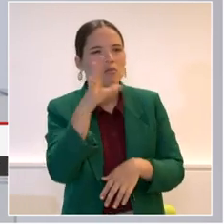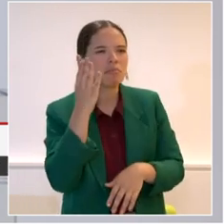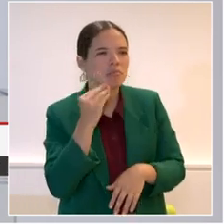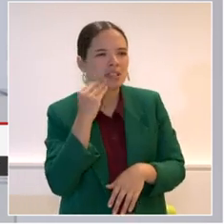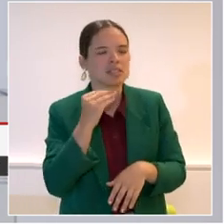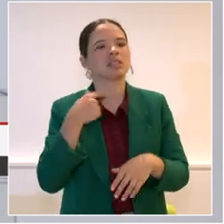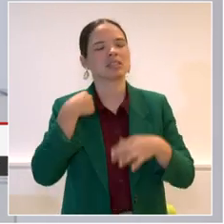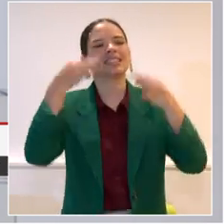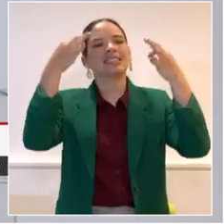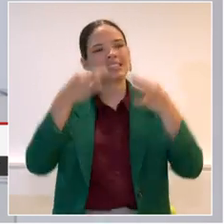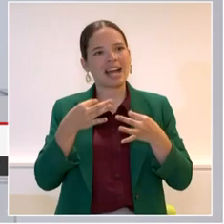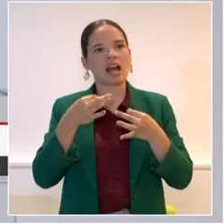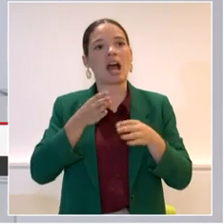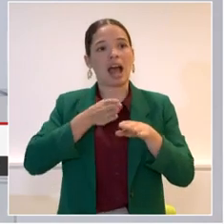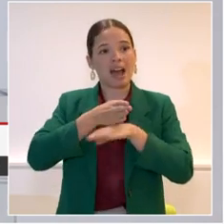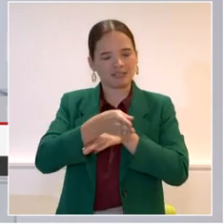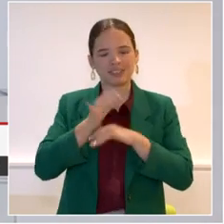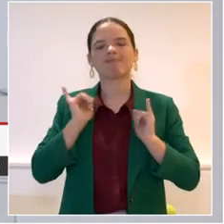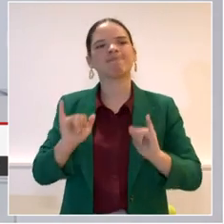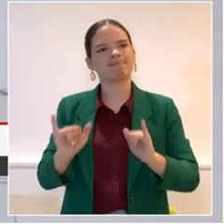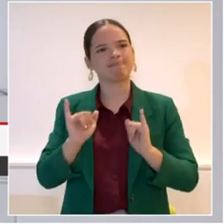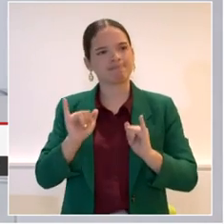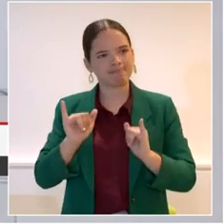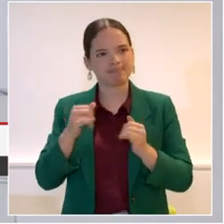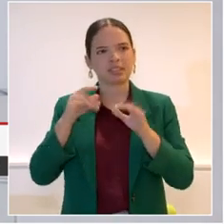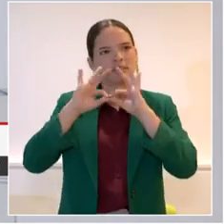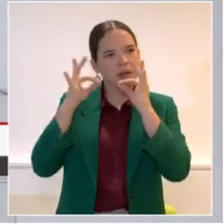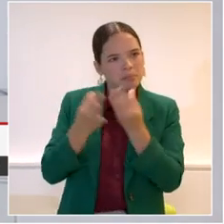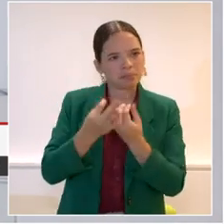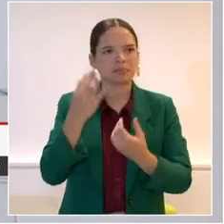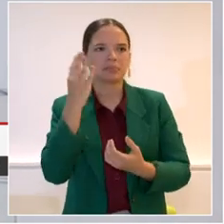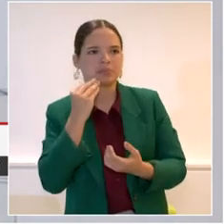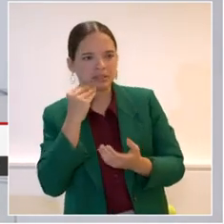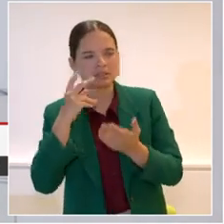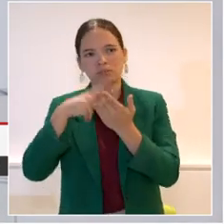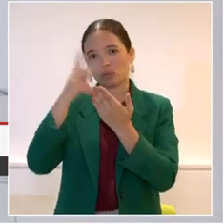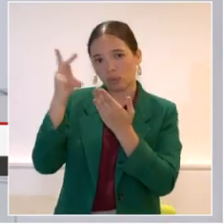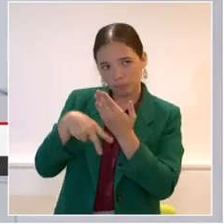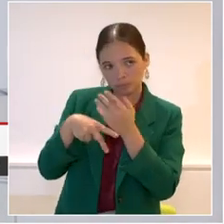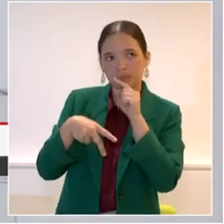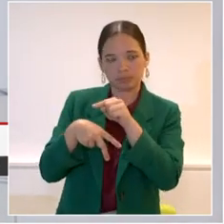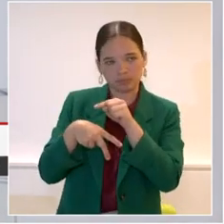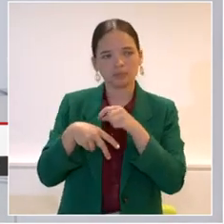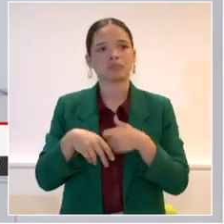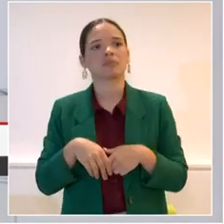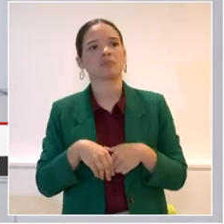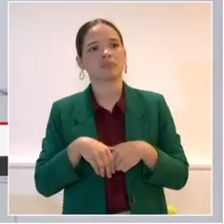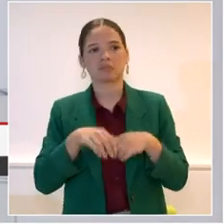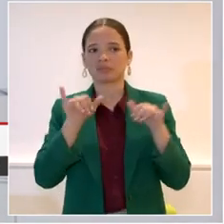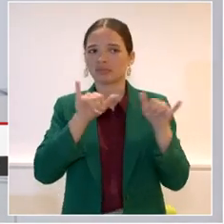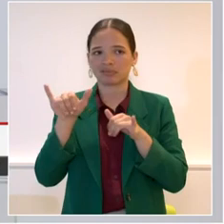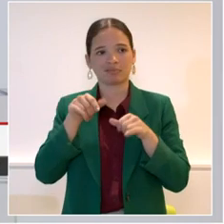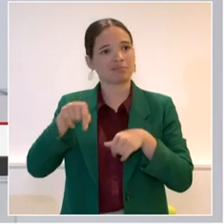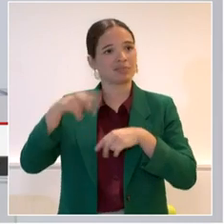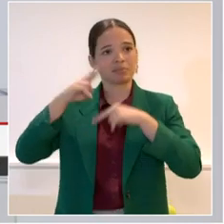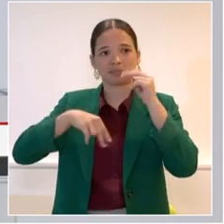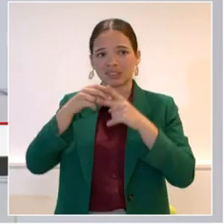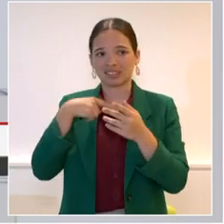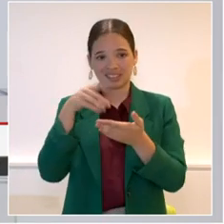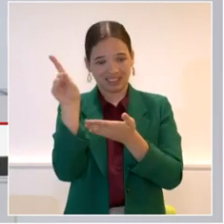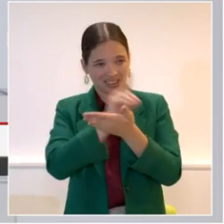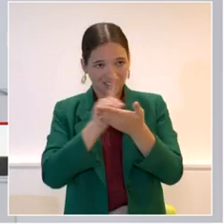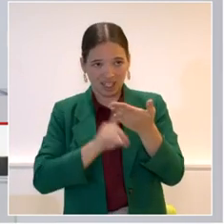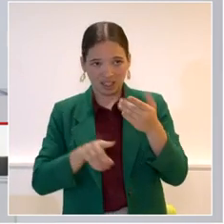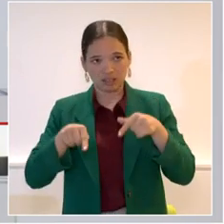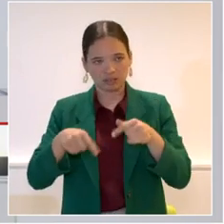after talking to people to say, what would this look like for you? So this is a program like the buildings that we've designed with our design requirements that